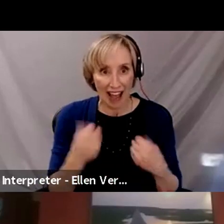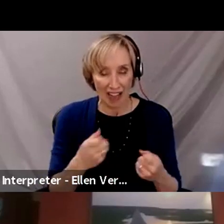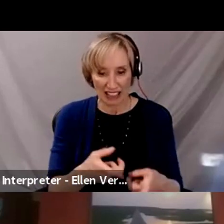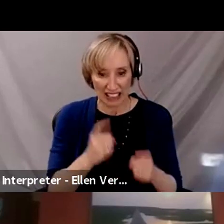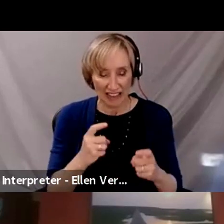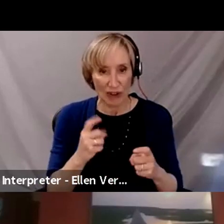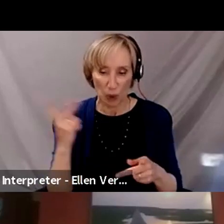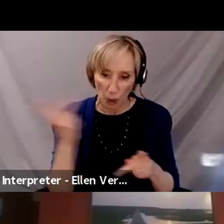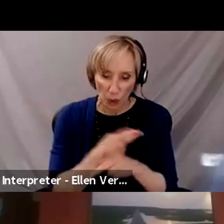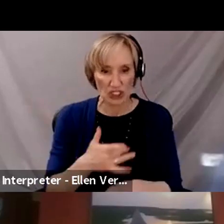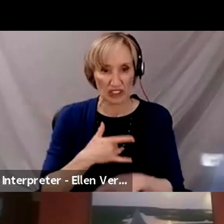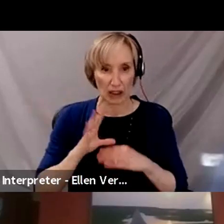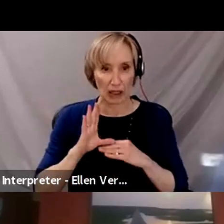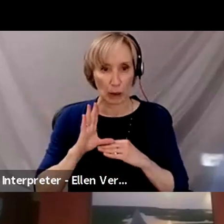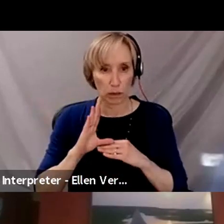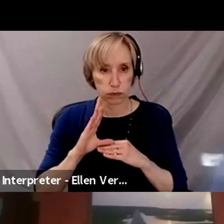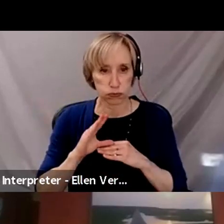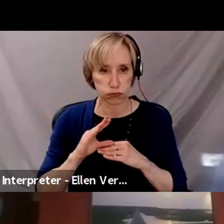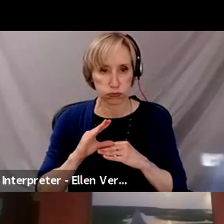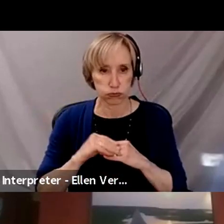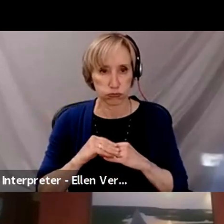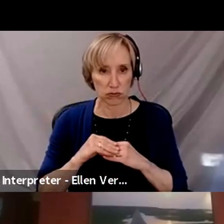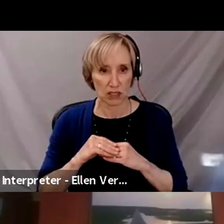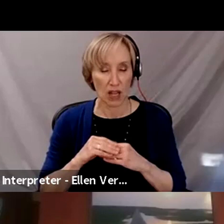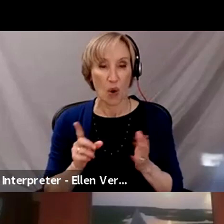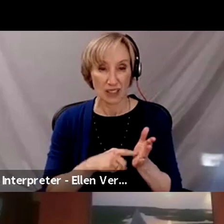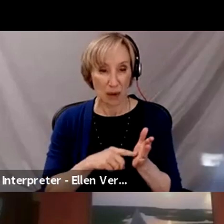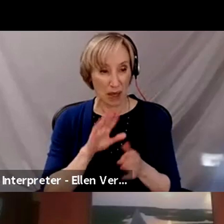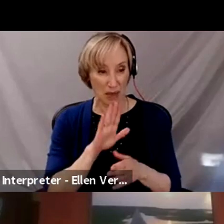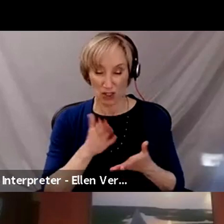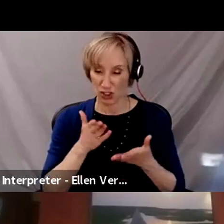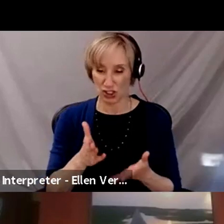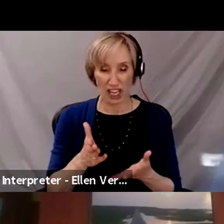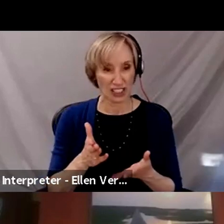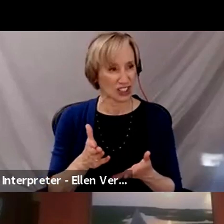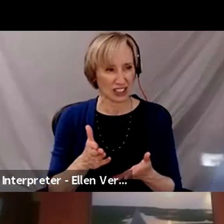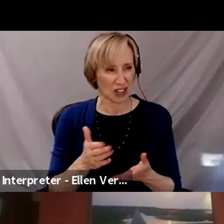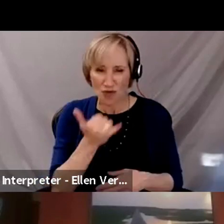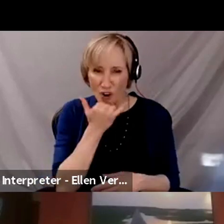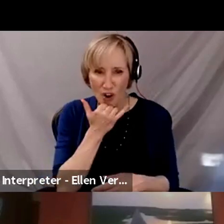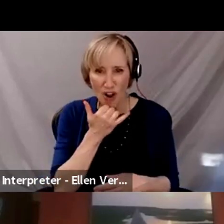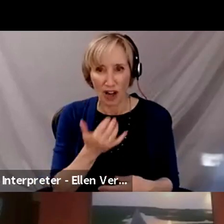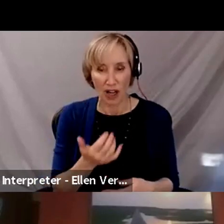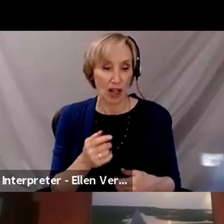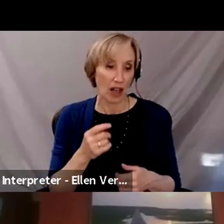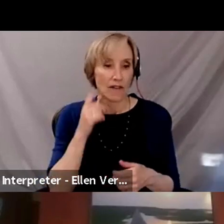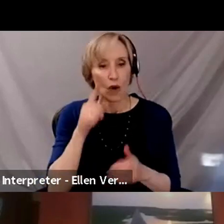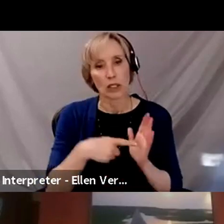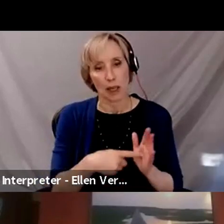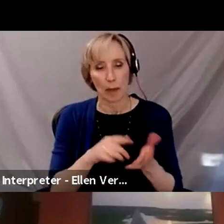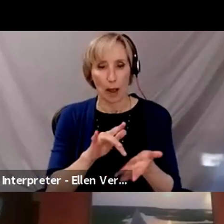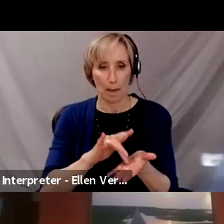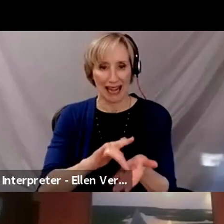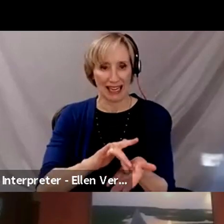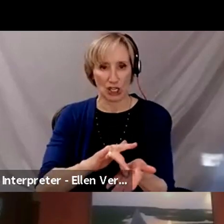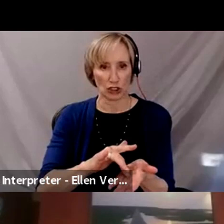they'll suggest many things that might lead you down the wrong path. And a lot of those things could be things like medications.